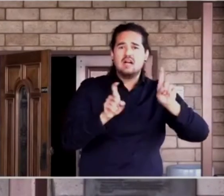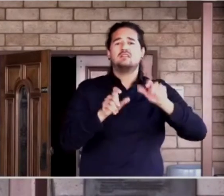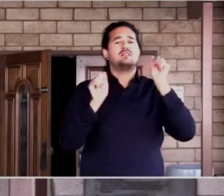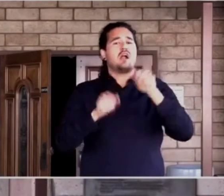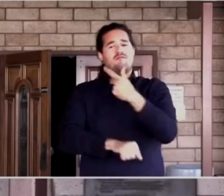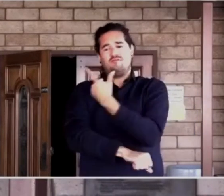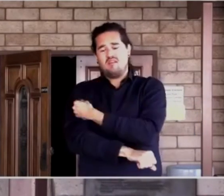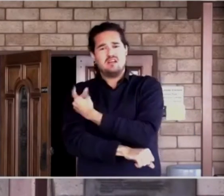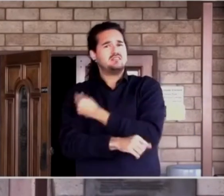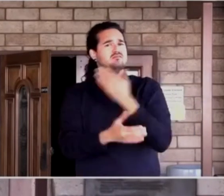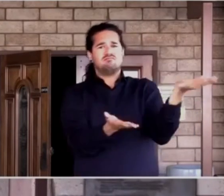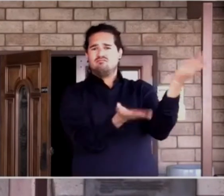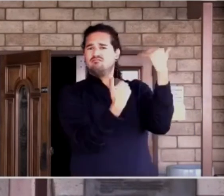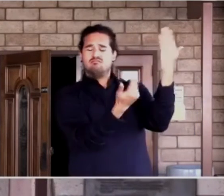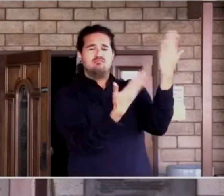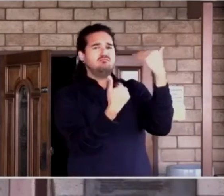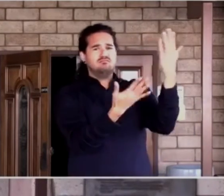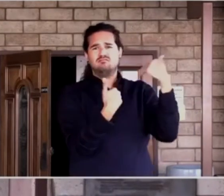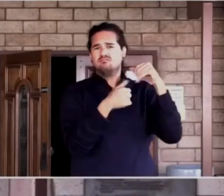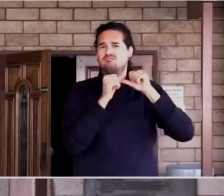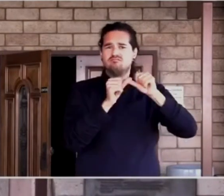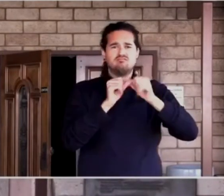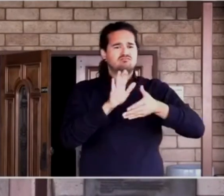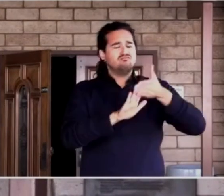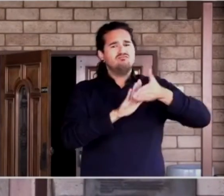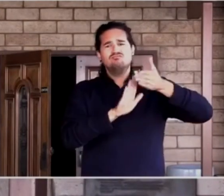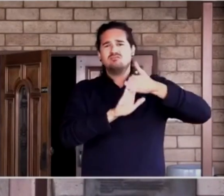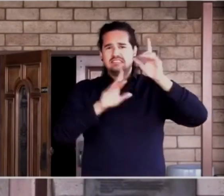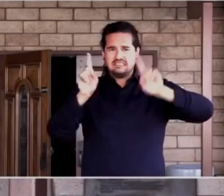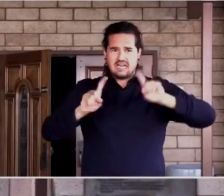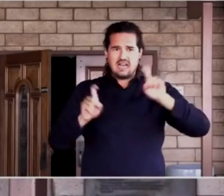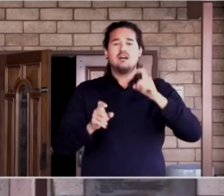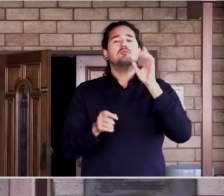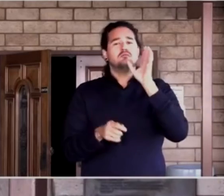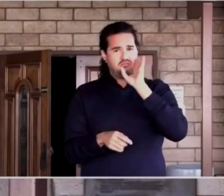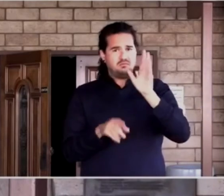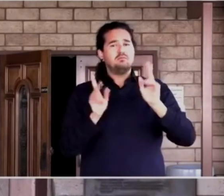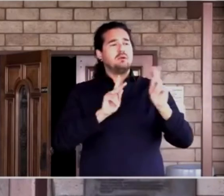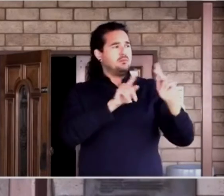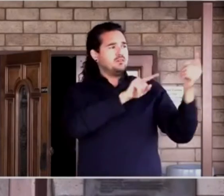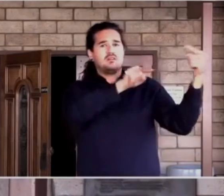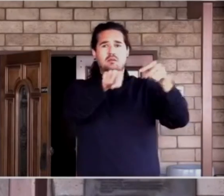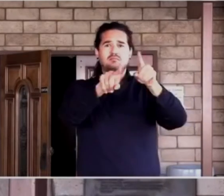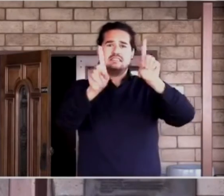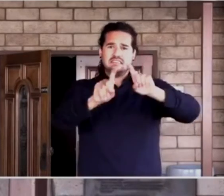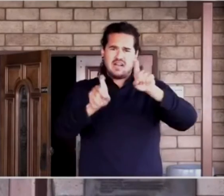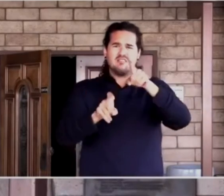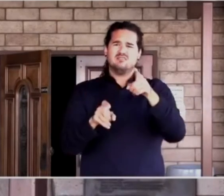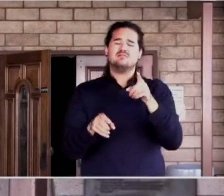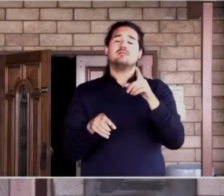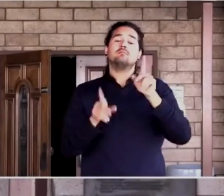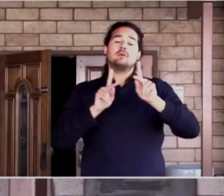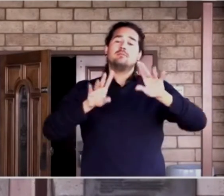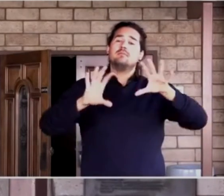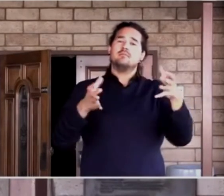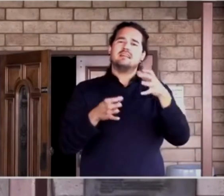And we continue to see people coming for testing, particularly essential workers who are testing